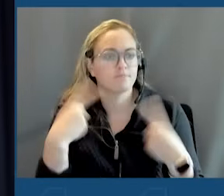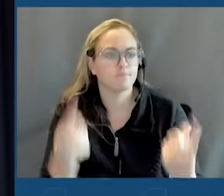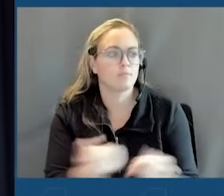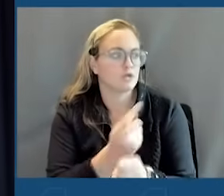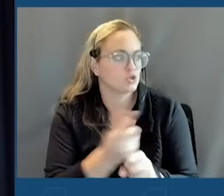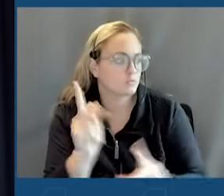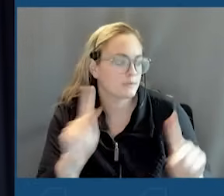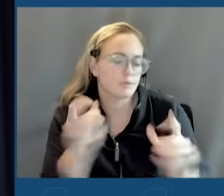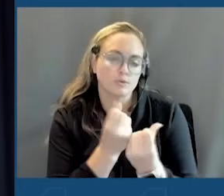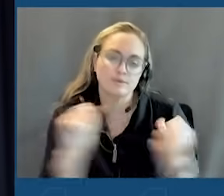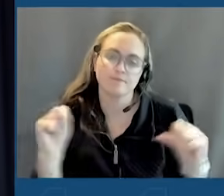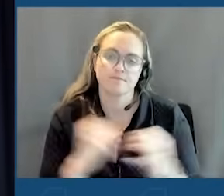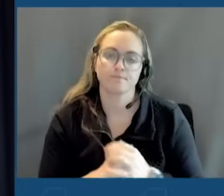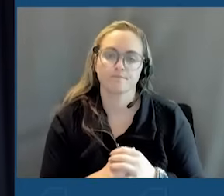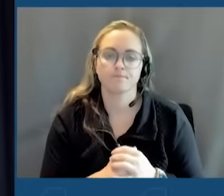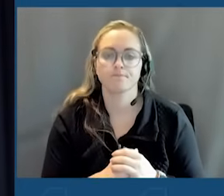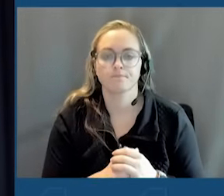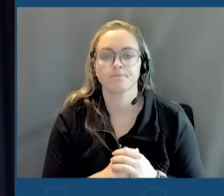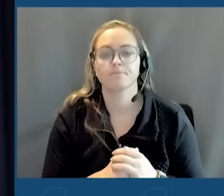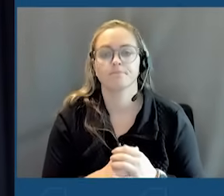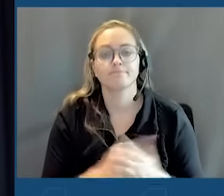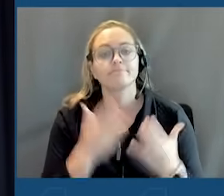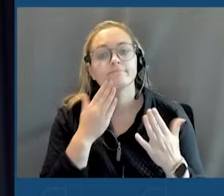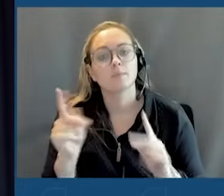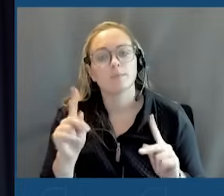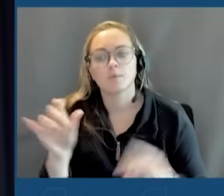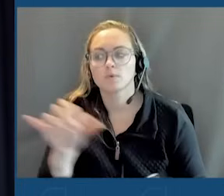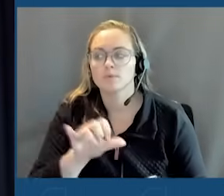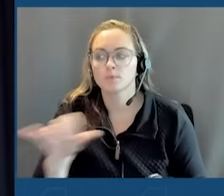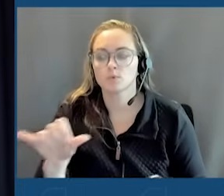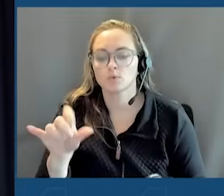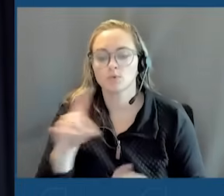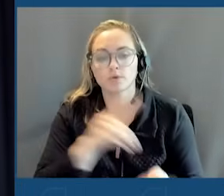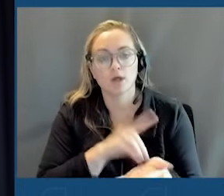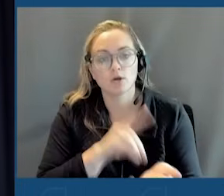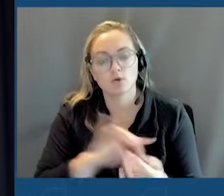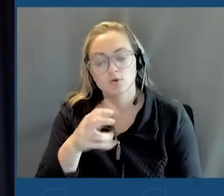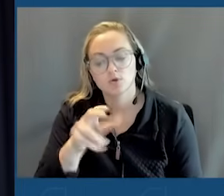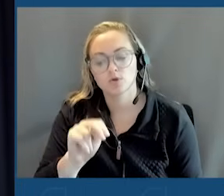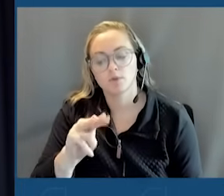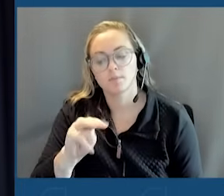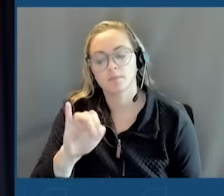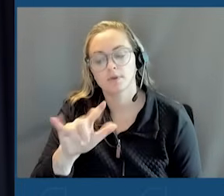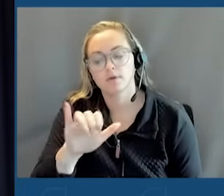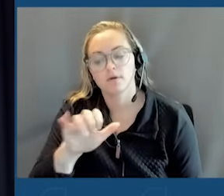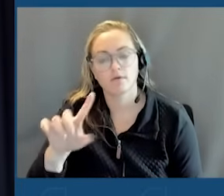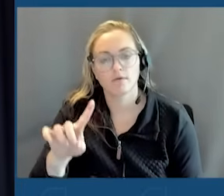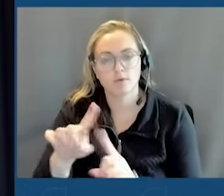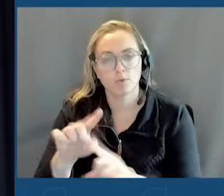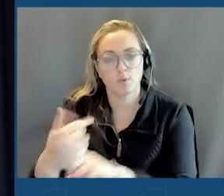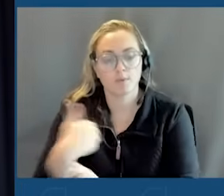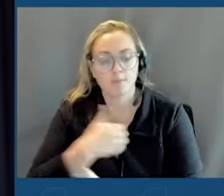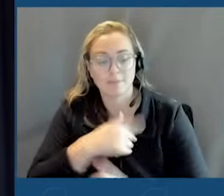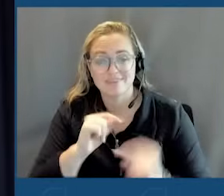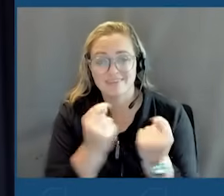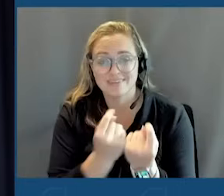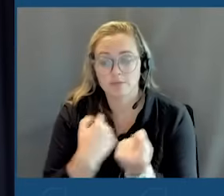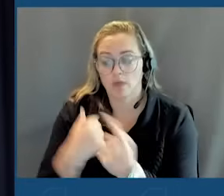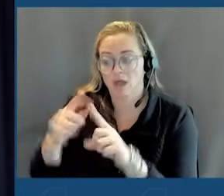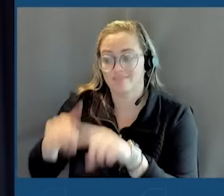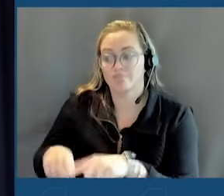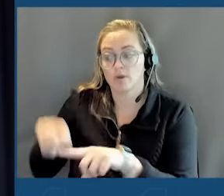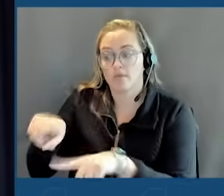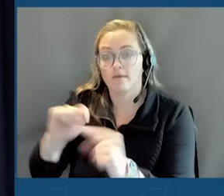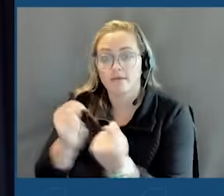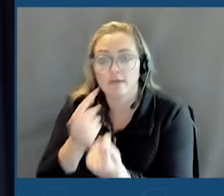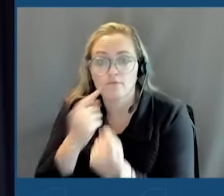safe. And I want to thank people like Dr. John McDonald, who is one of the members of the team that I rely on for